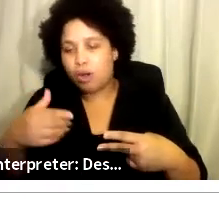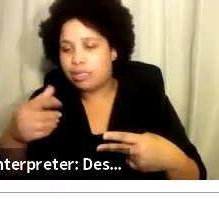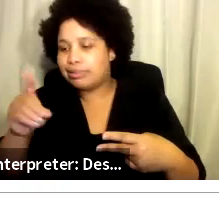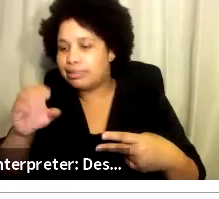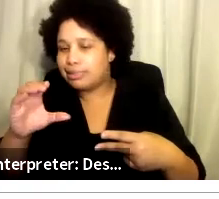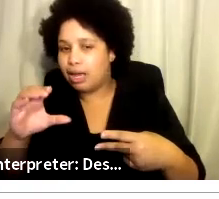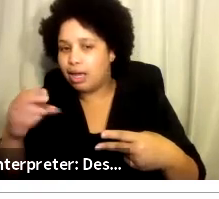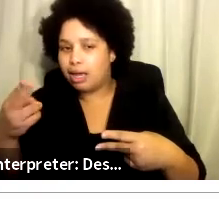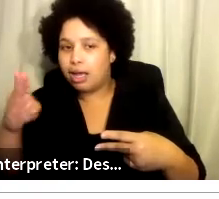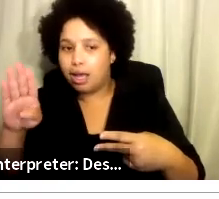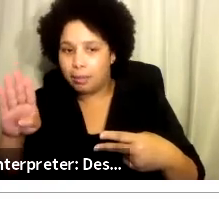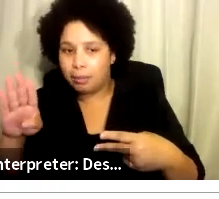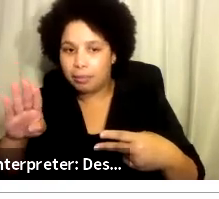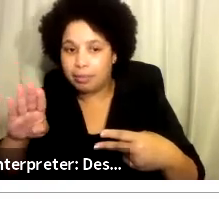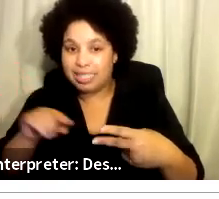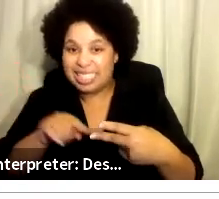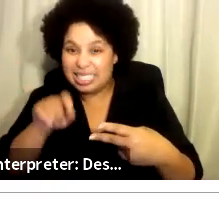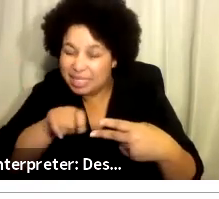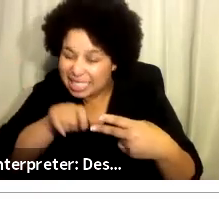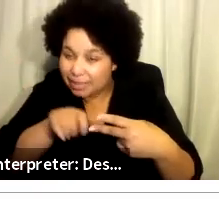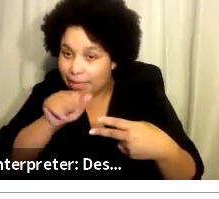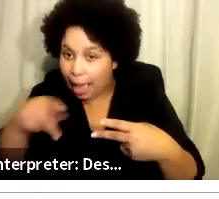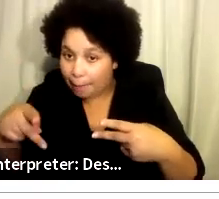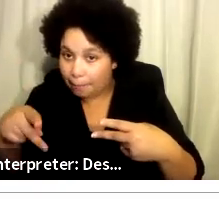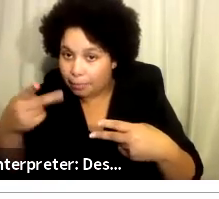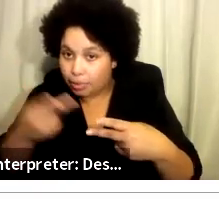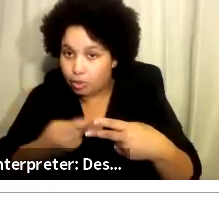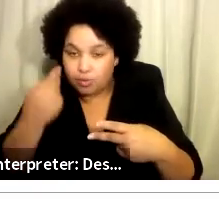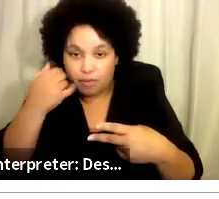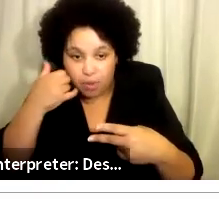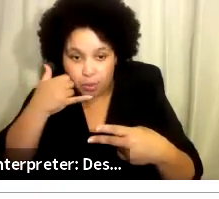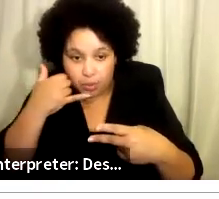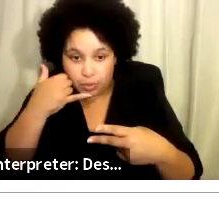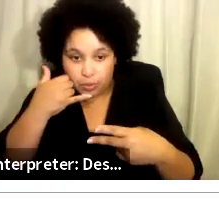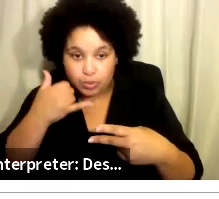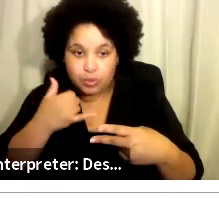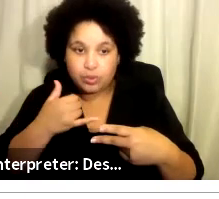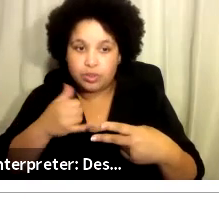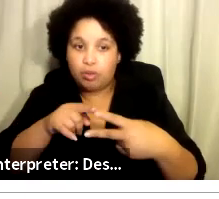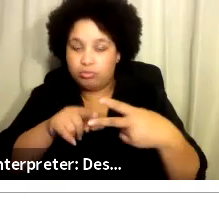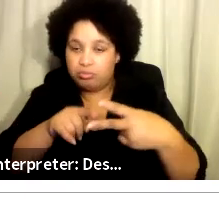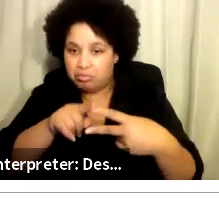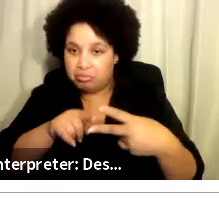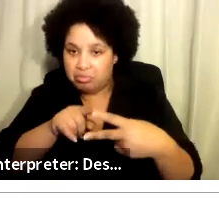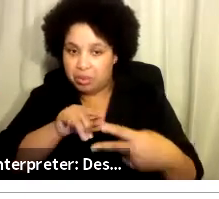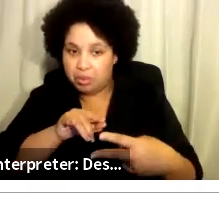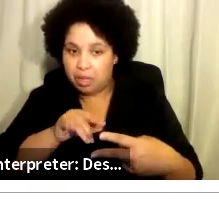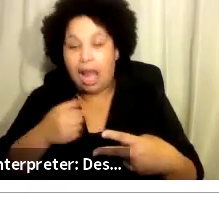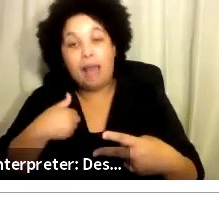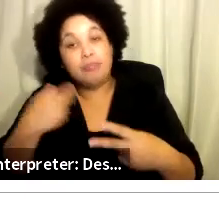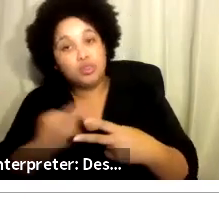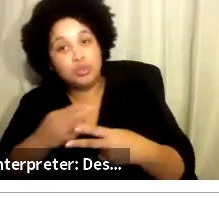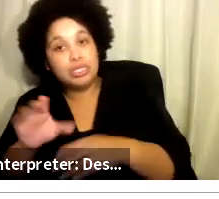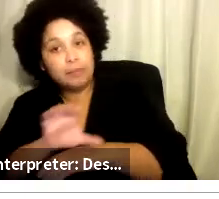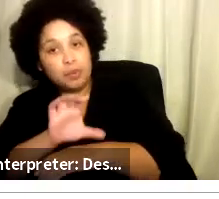phones. That is a specific application that is used for cell phones. So, for example, I'm using the